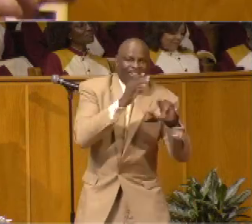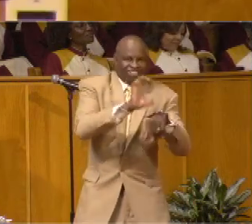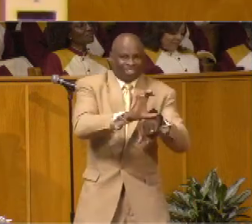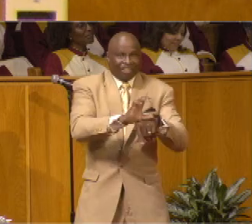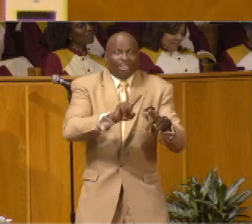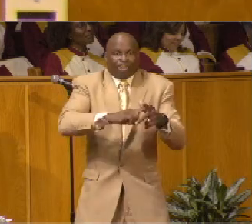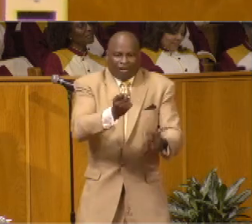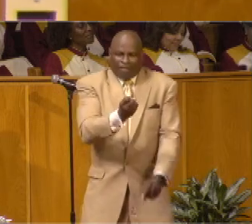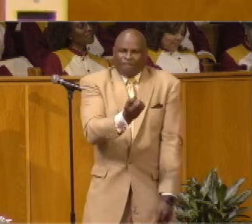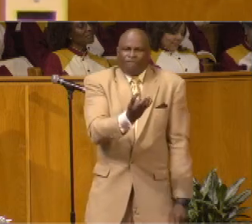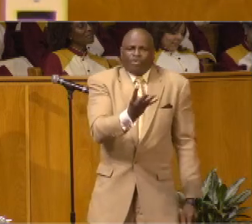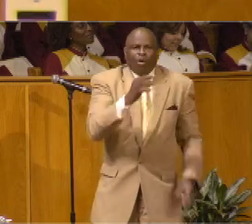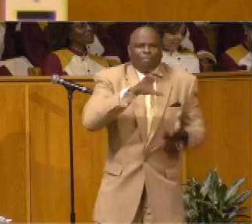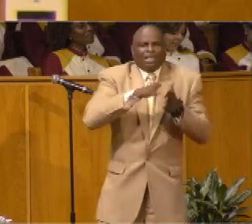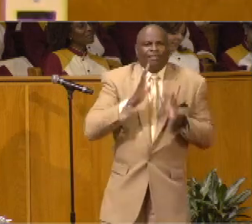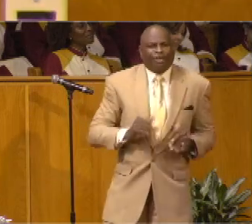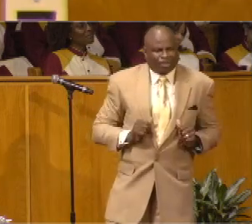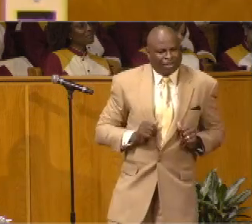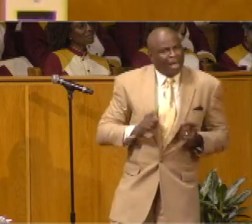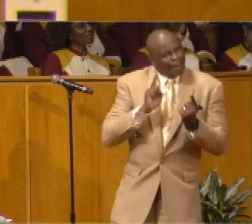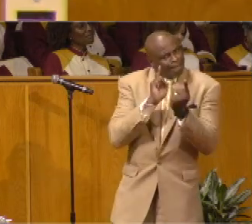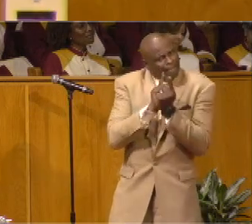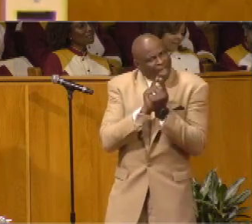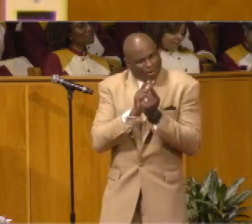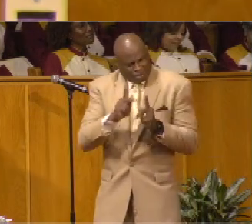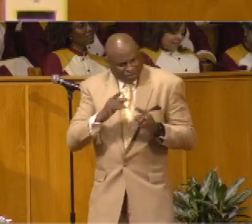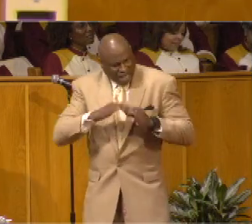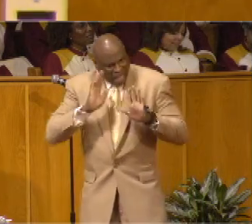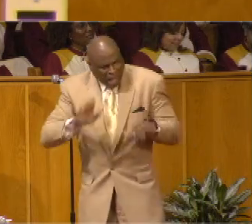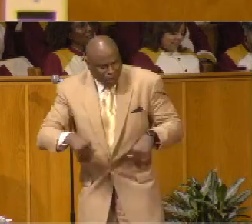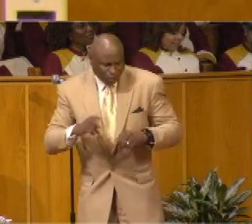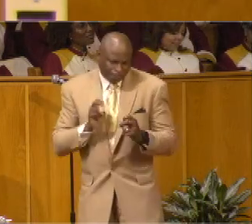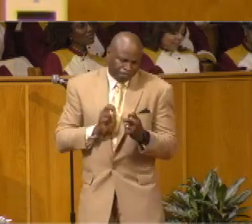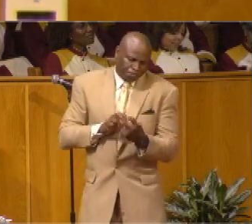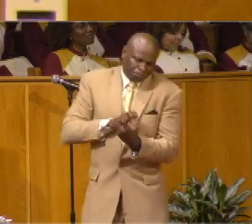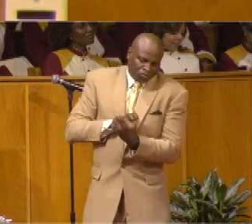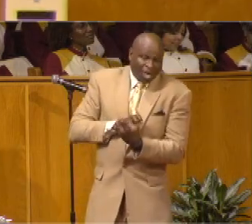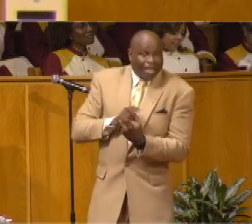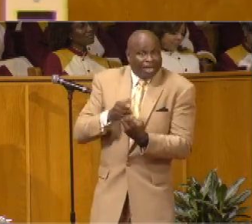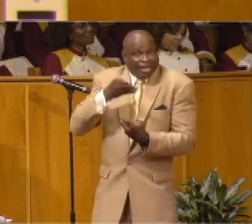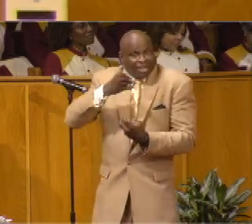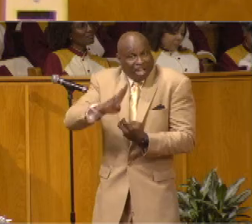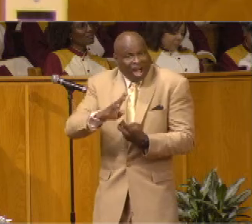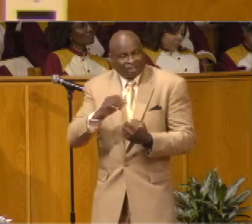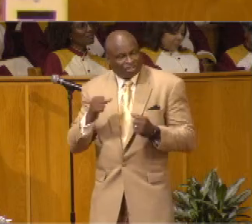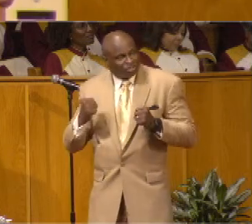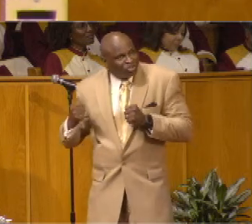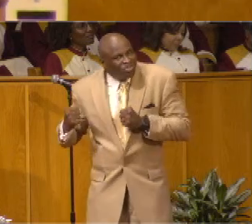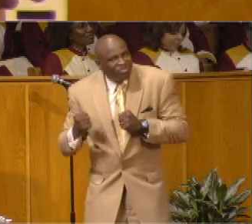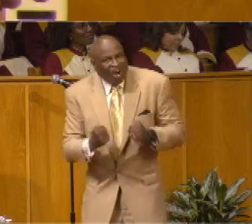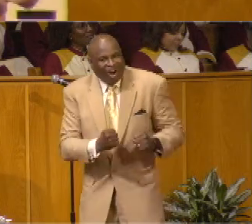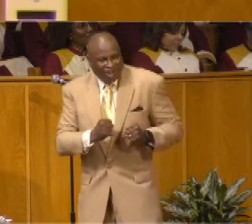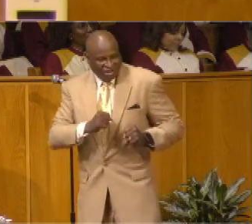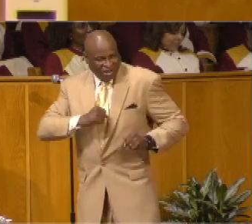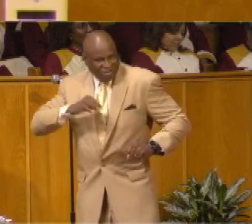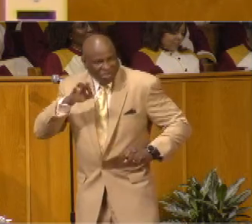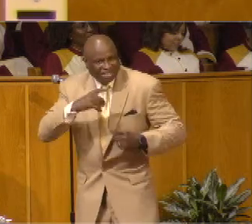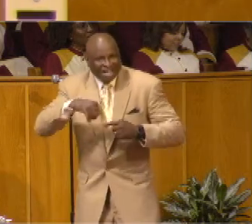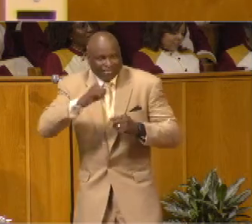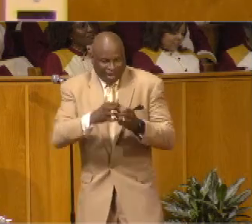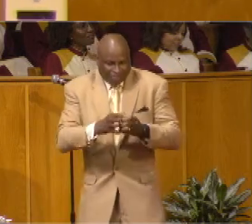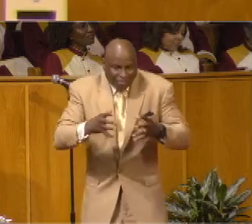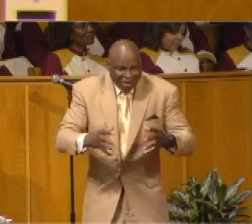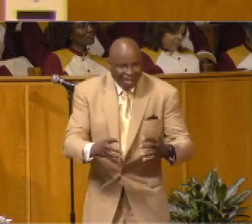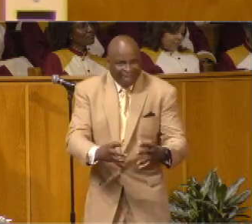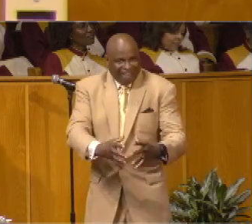as a handful of believers that met in a member's house. And the gospel was so effective in Corinth that they